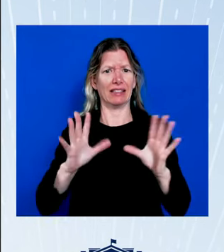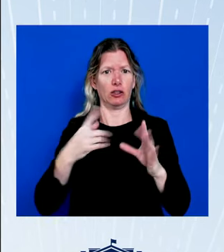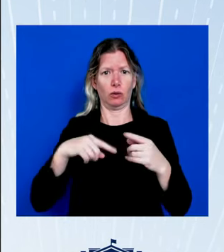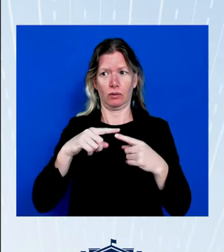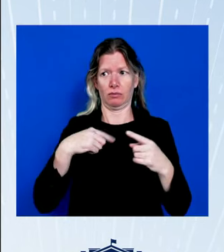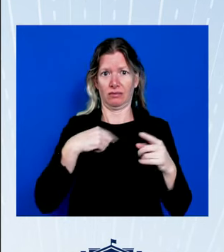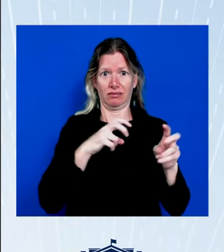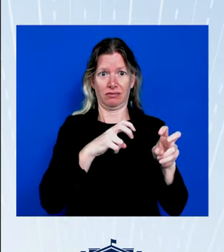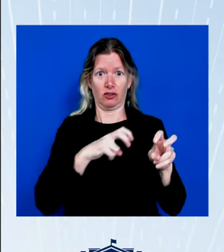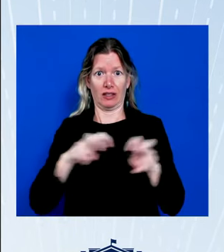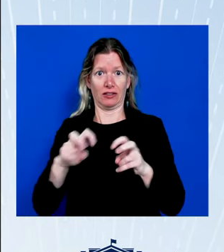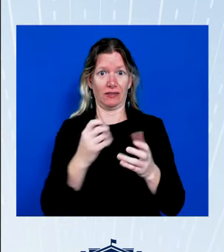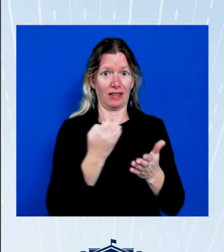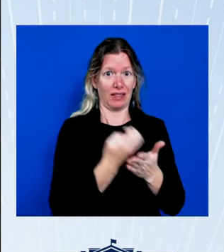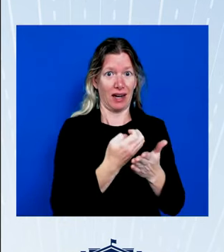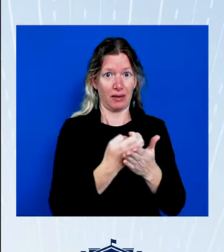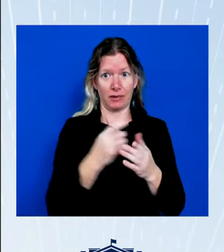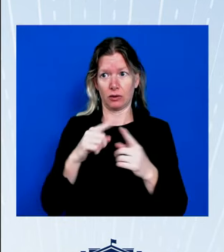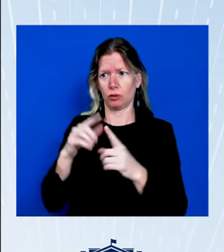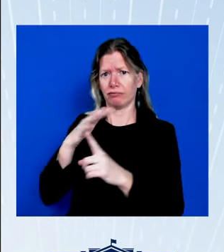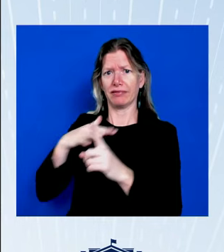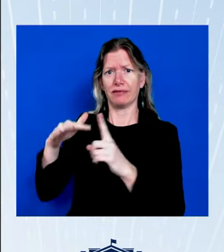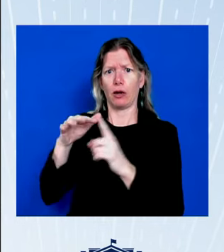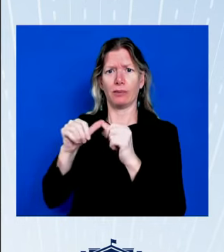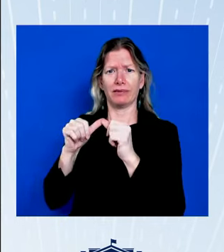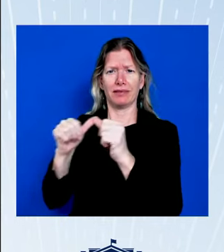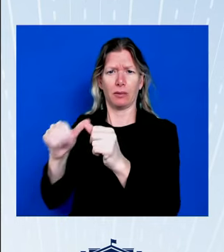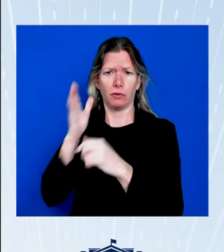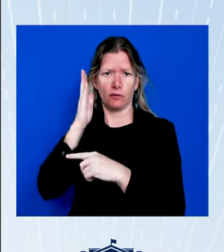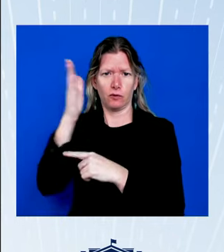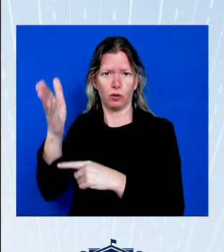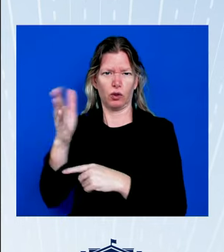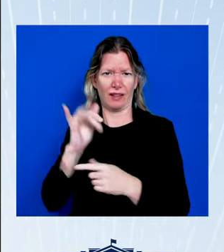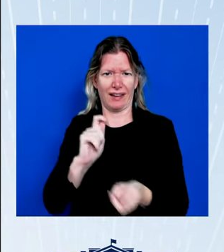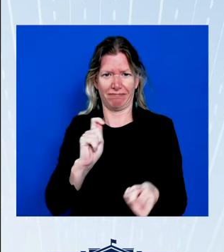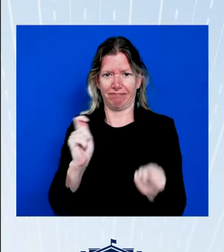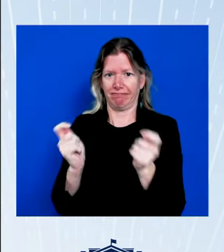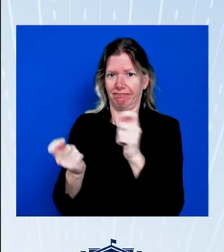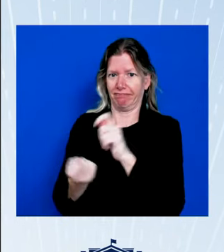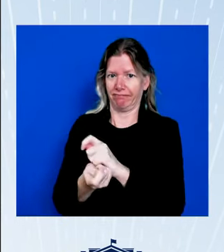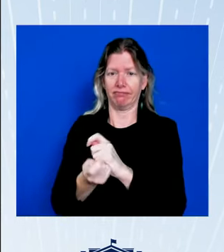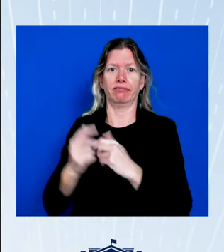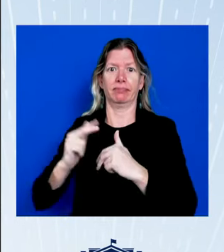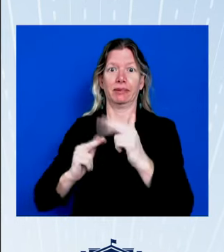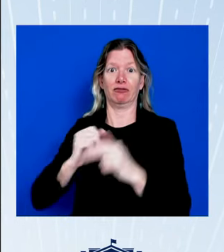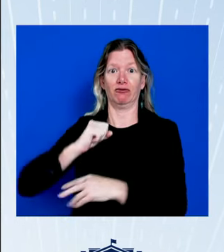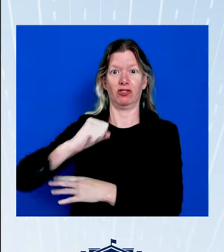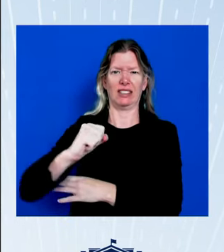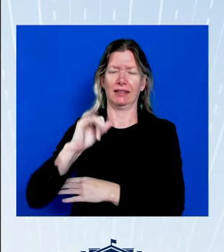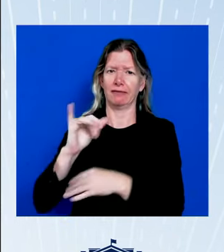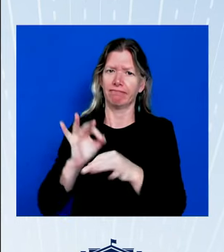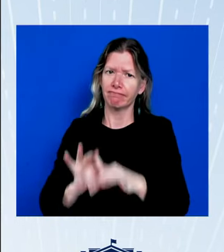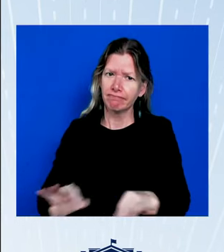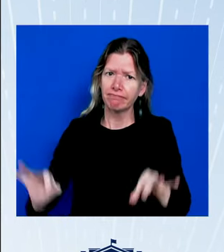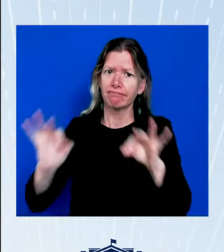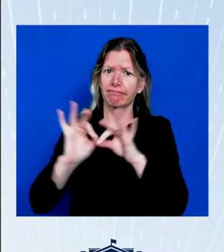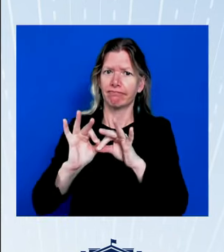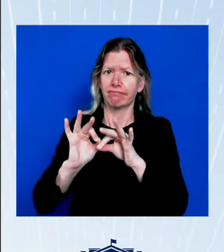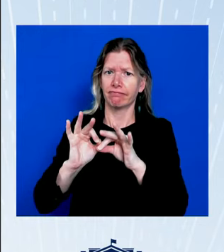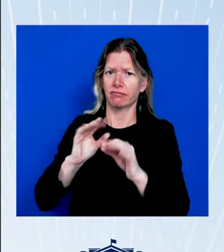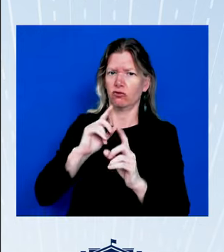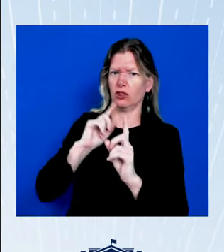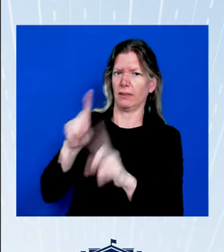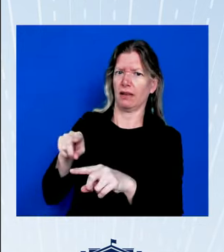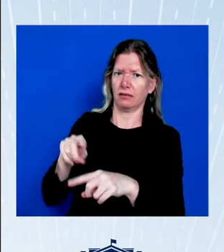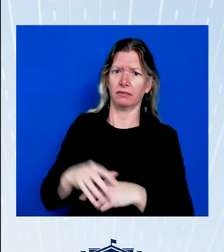resilience must be core pillars of our collective climate response. As our country adapts to a changing climate, the department is